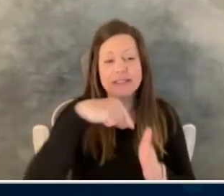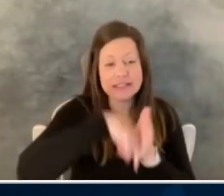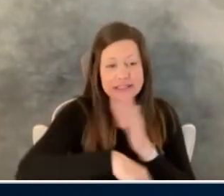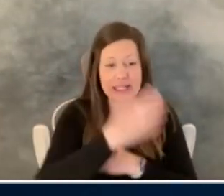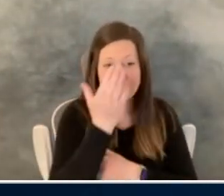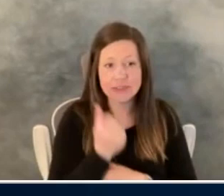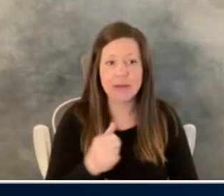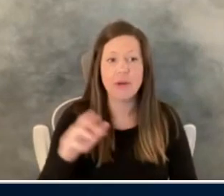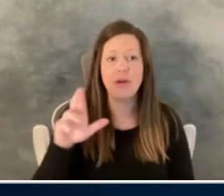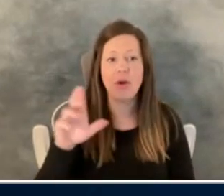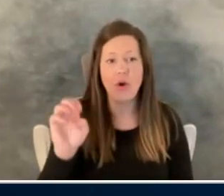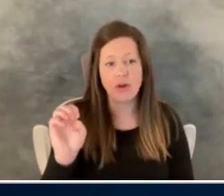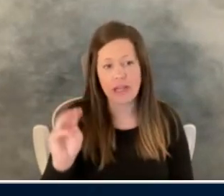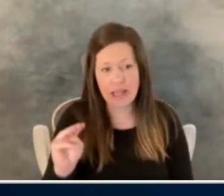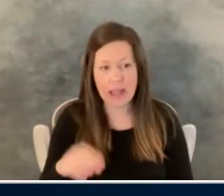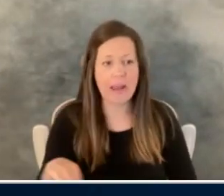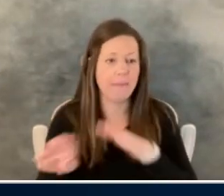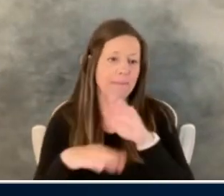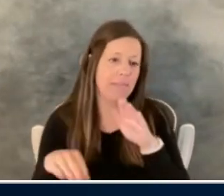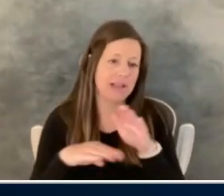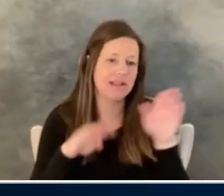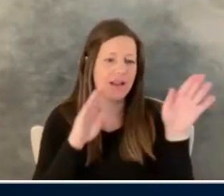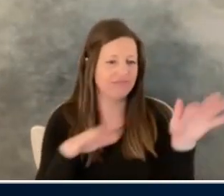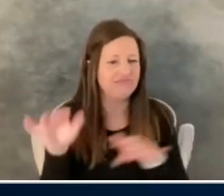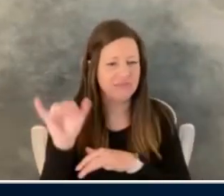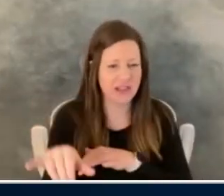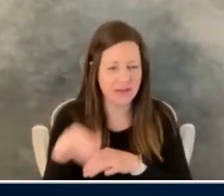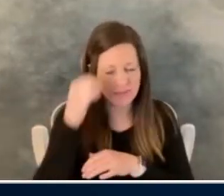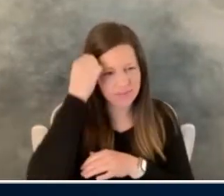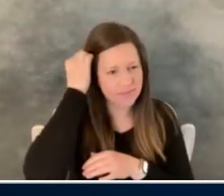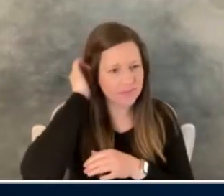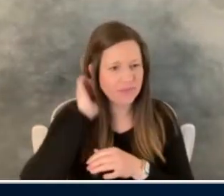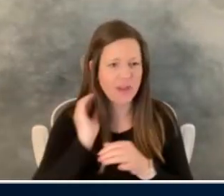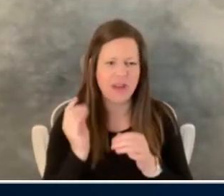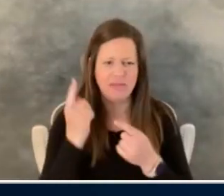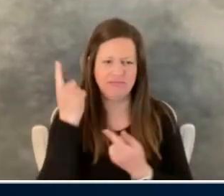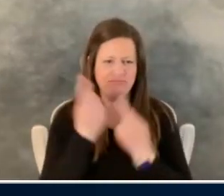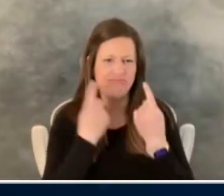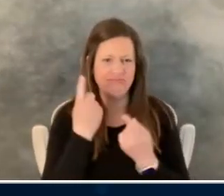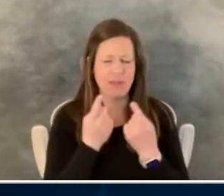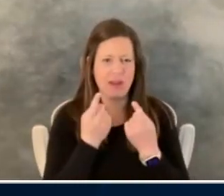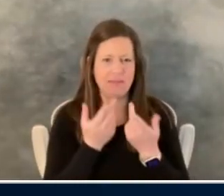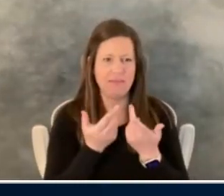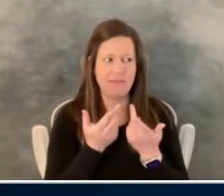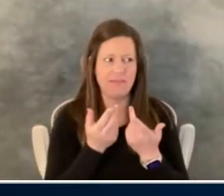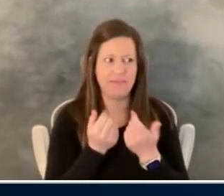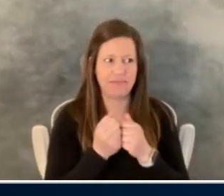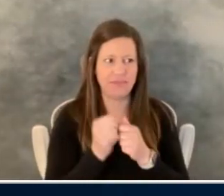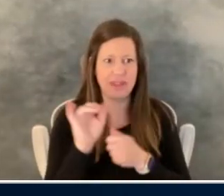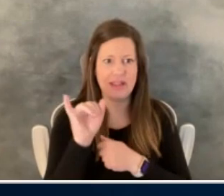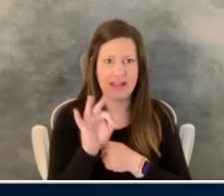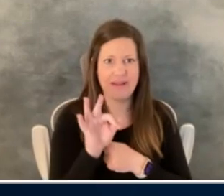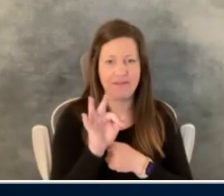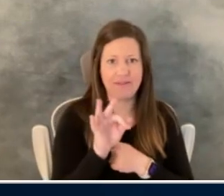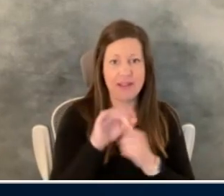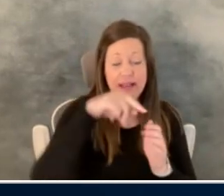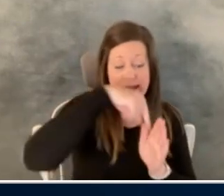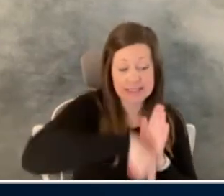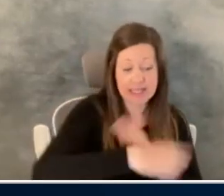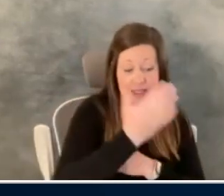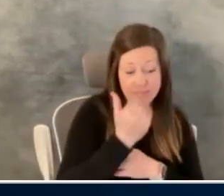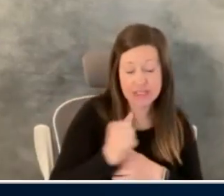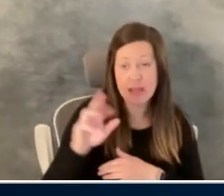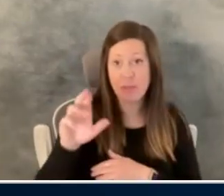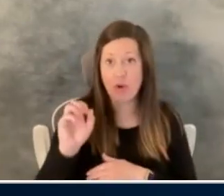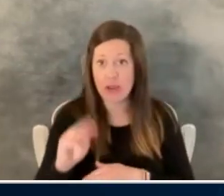sleep or just your basic sleep. Does it matter if you're getting less in the deep sleep or less in the REM?